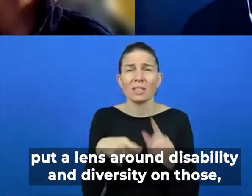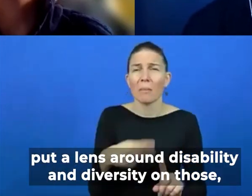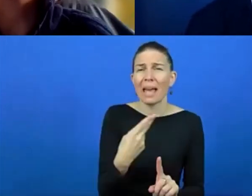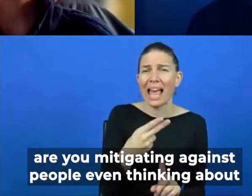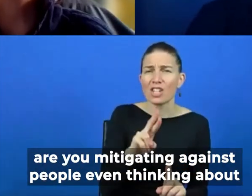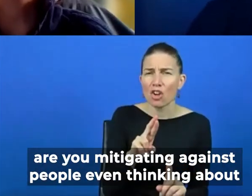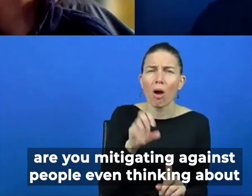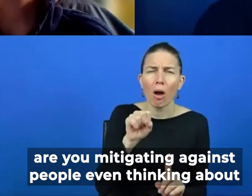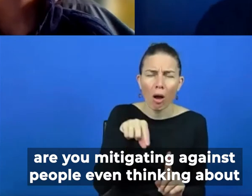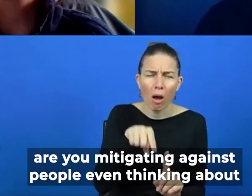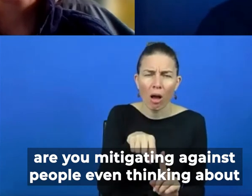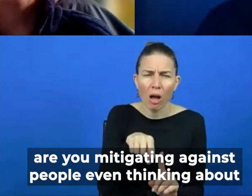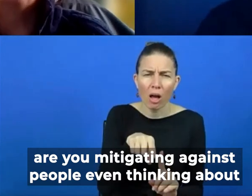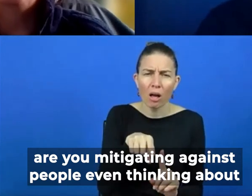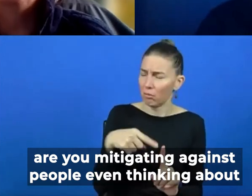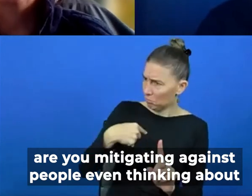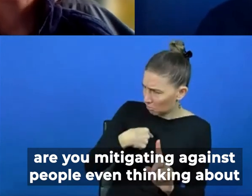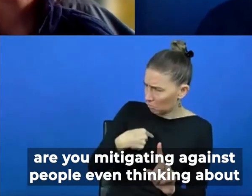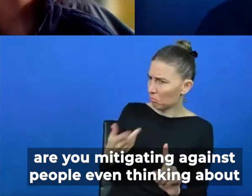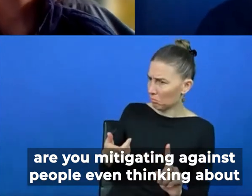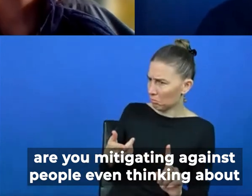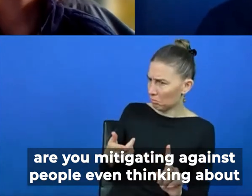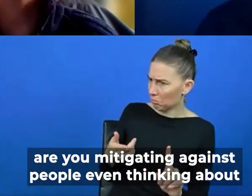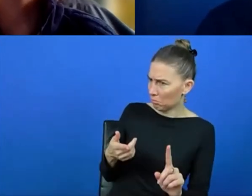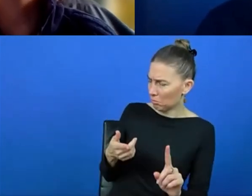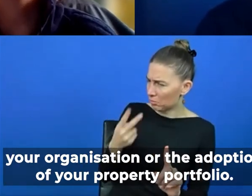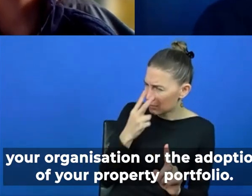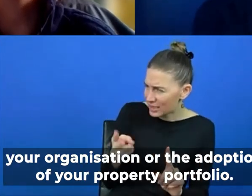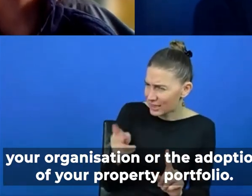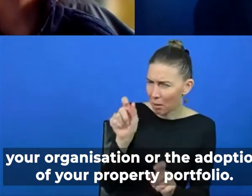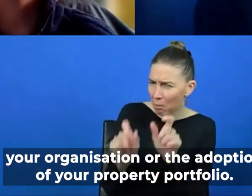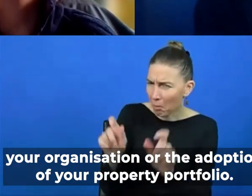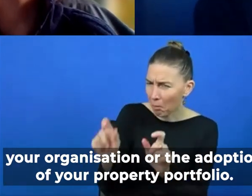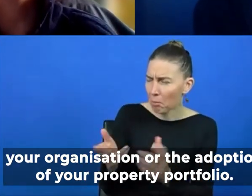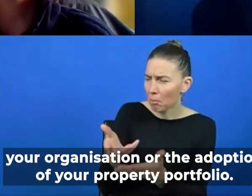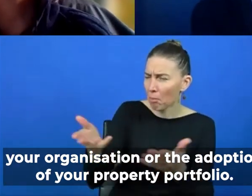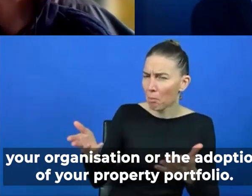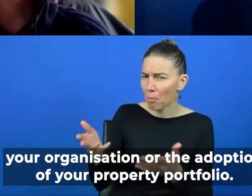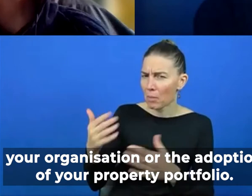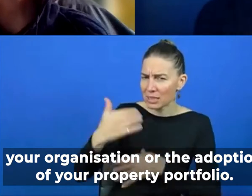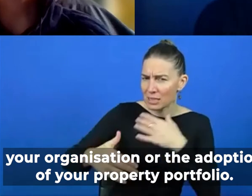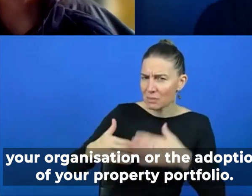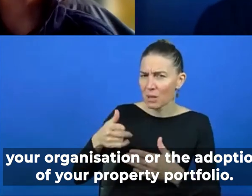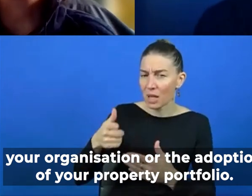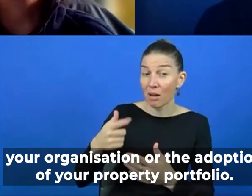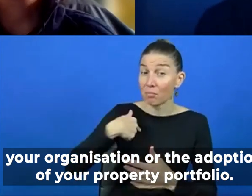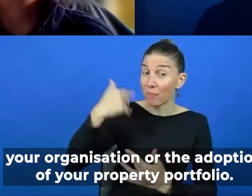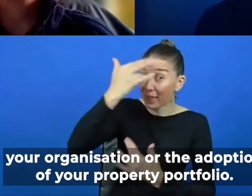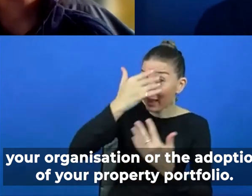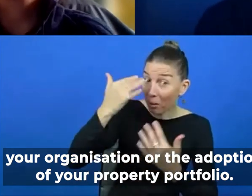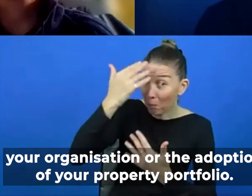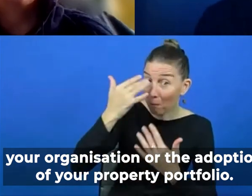diversity on those. Are you mitigating against people even thinking about your organization, or the adoption